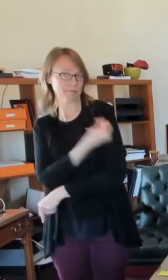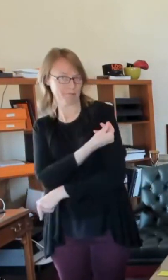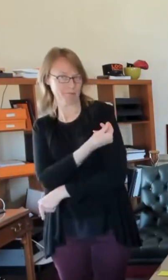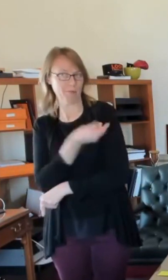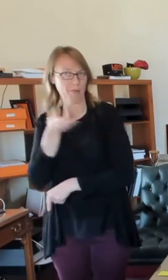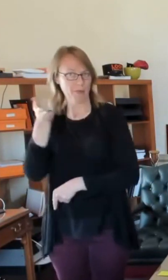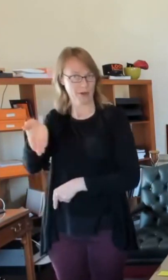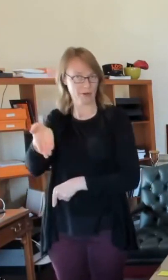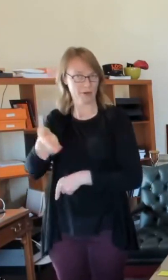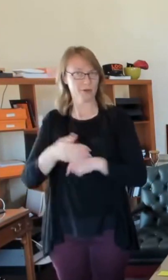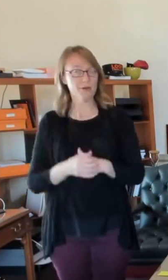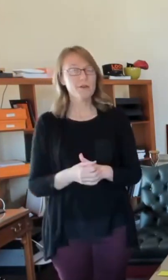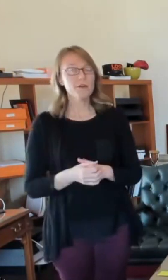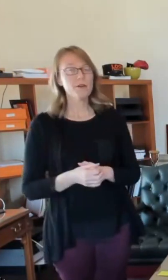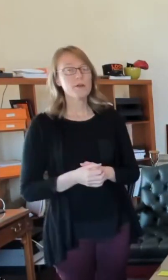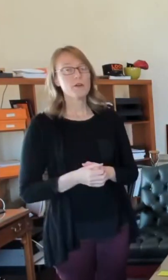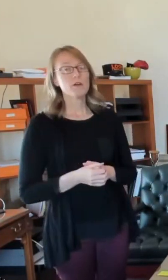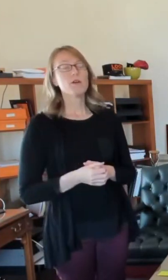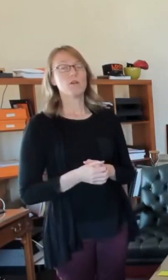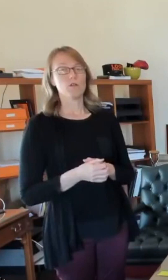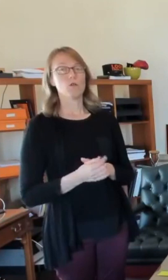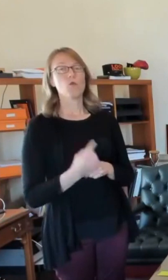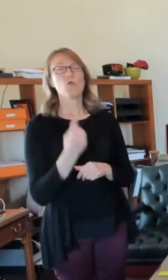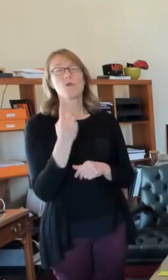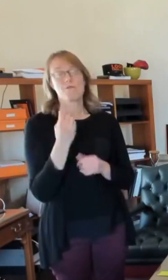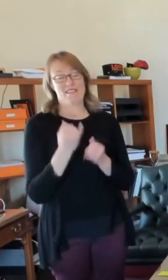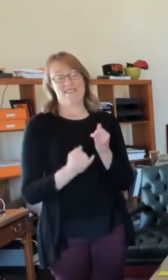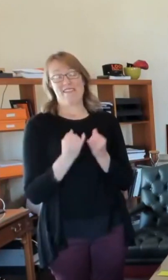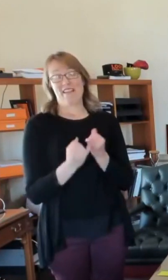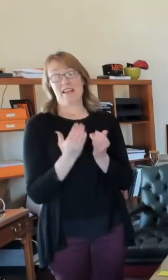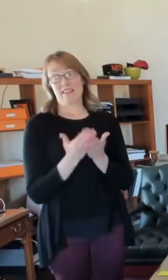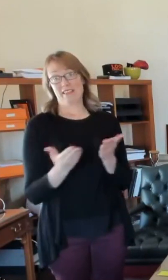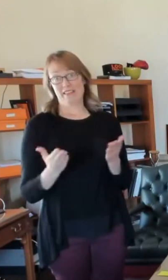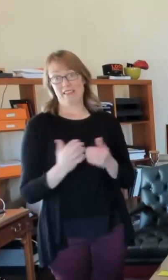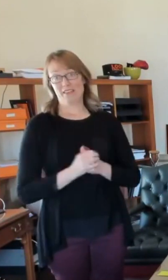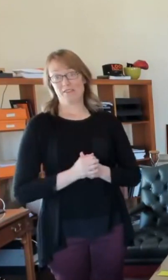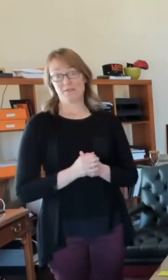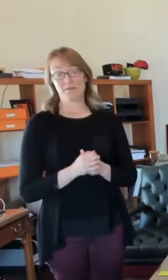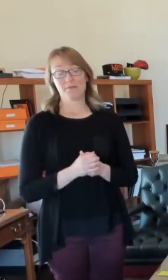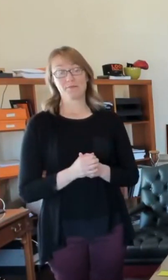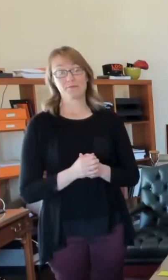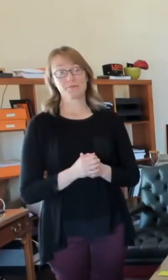What else? I guess the last thing I want to mention today is